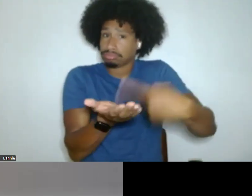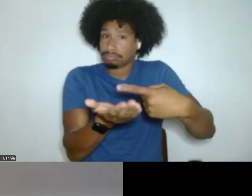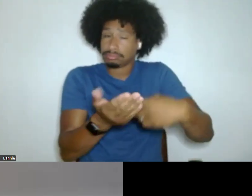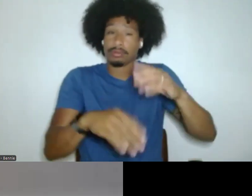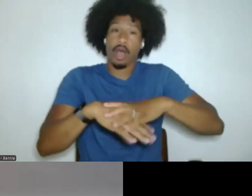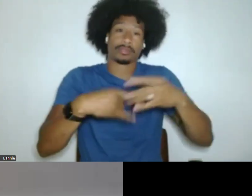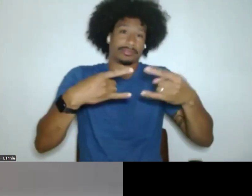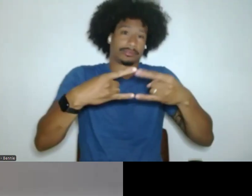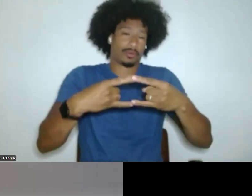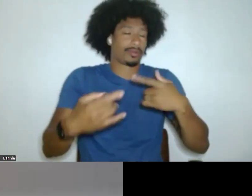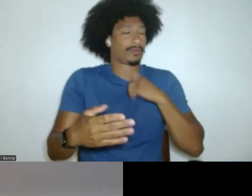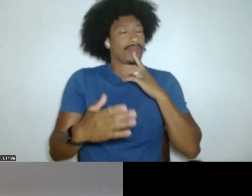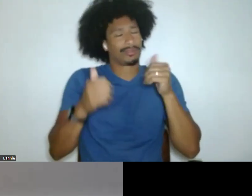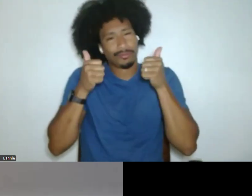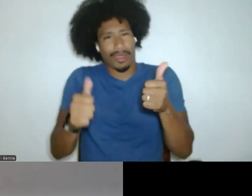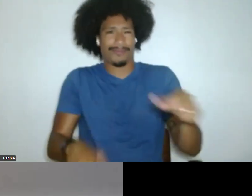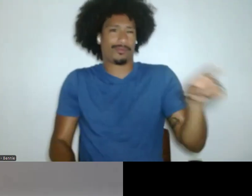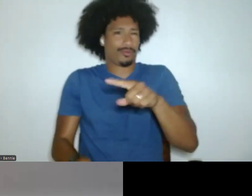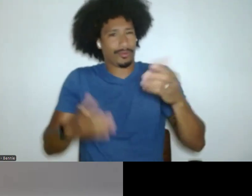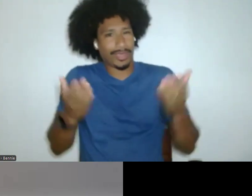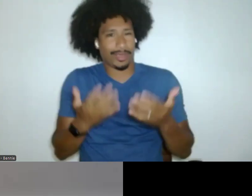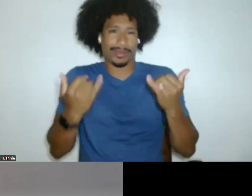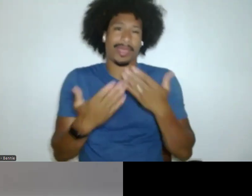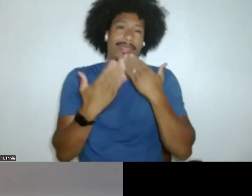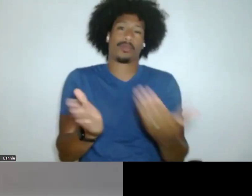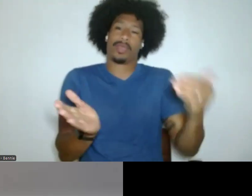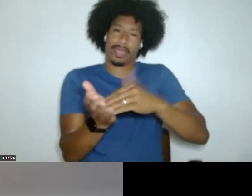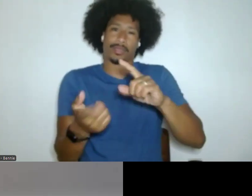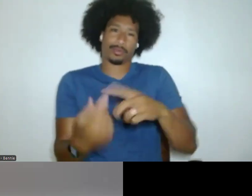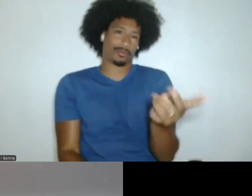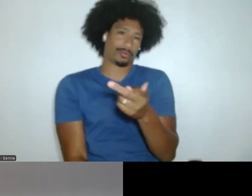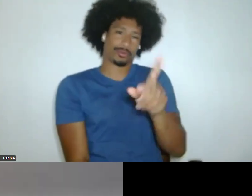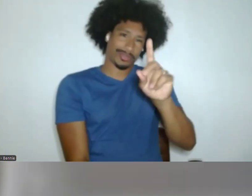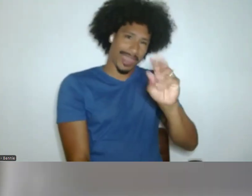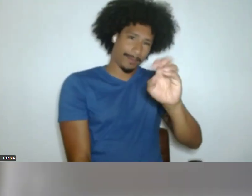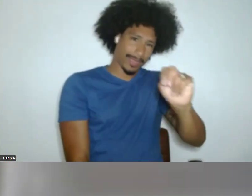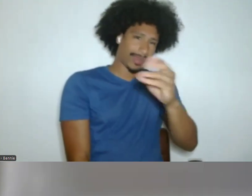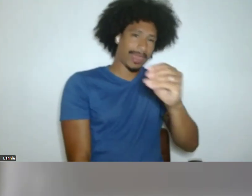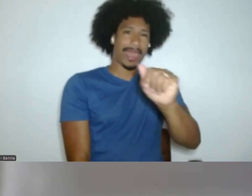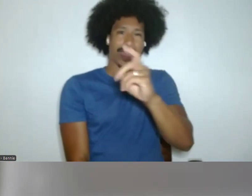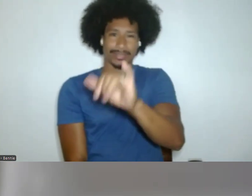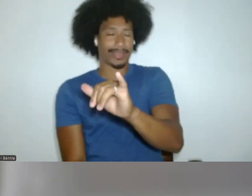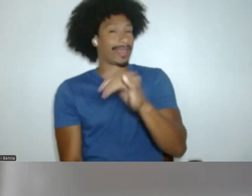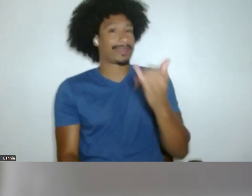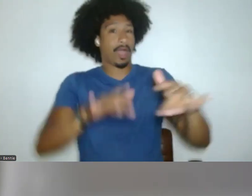you all, and thank you again to Ashley and Damien. Thank you so much. End the recording now. Thank you all.